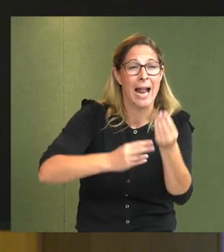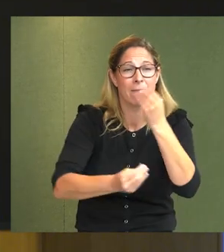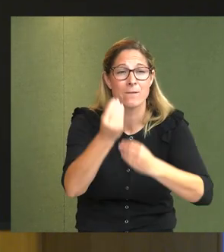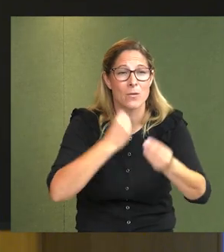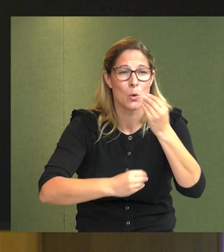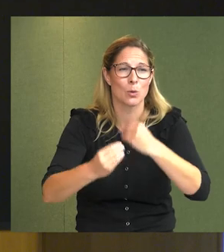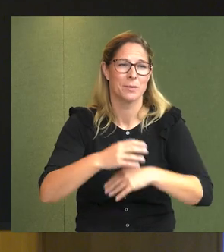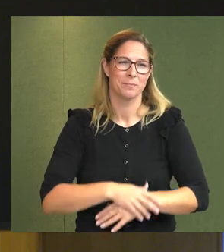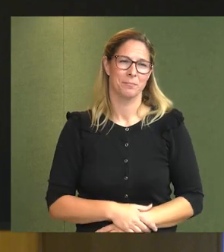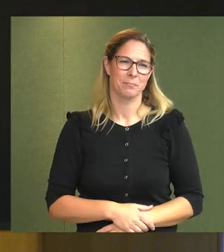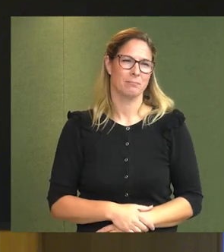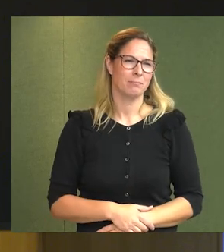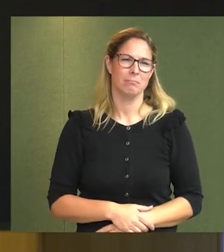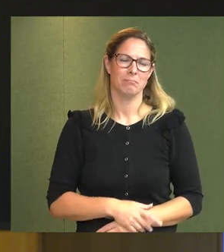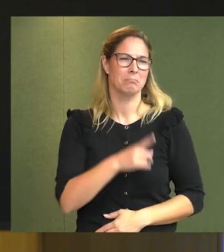Queen.